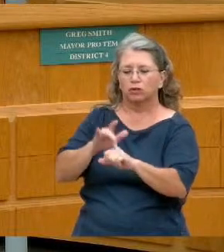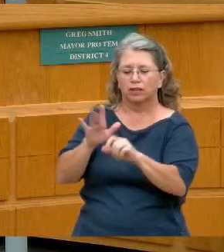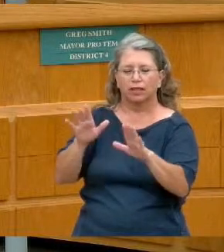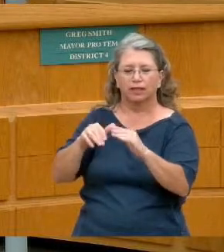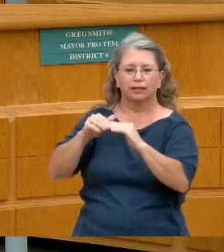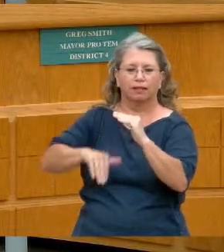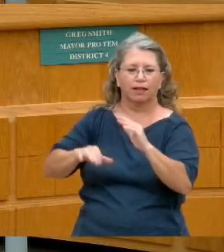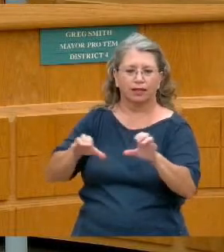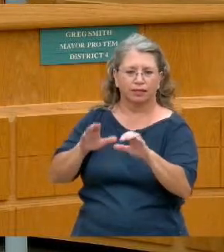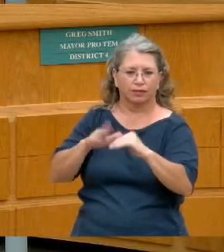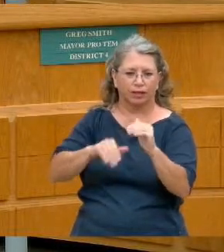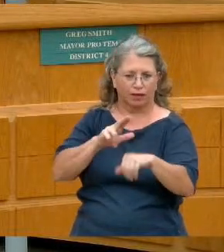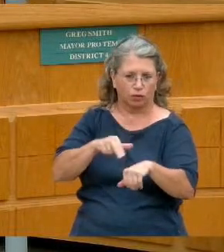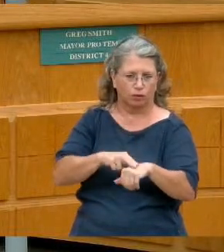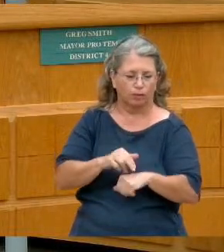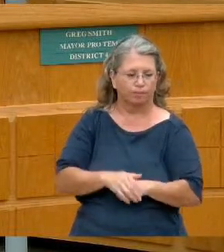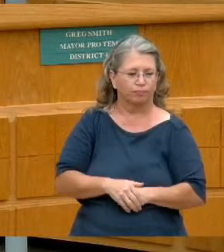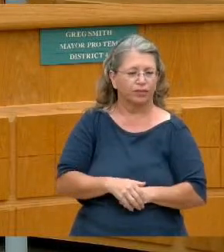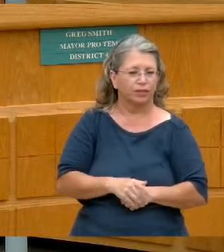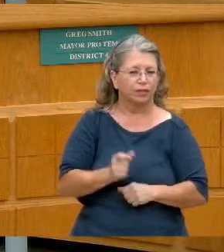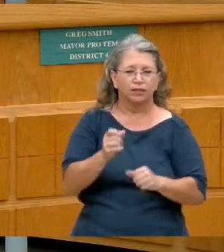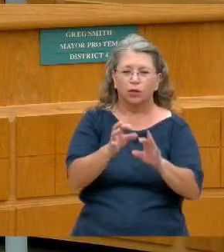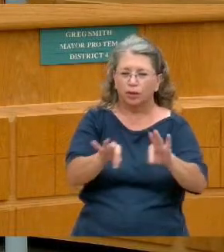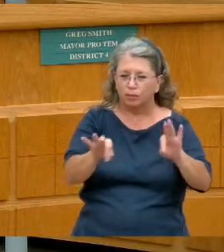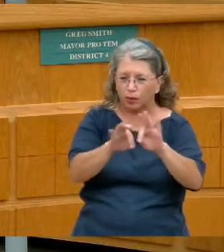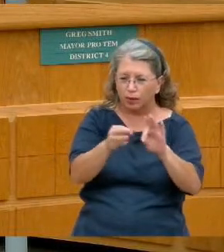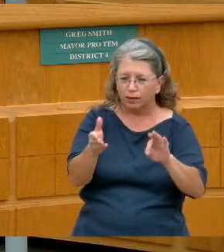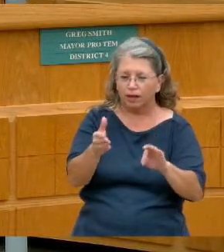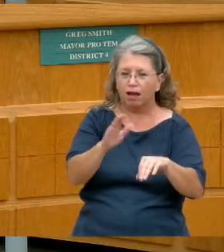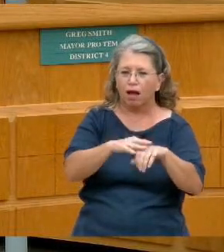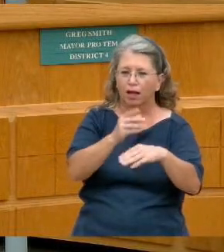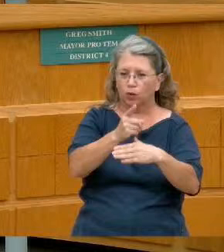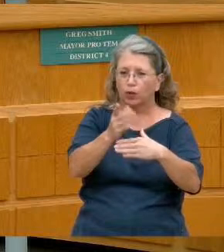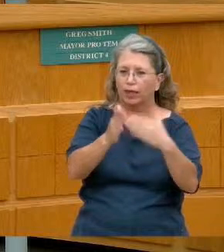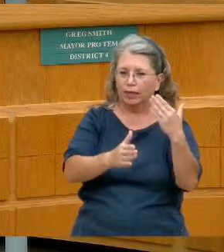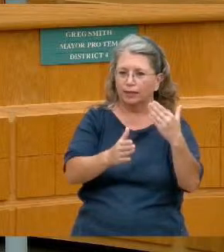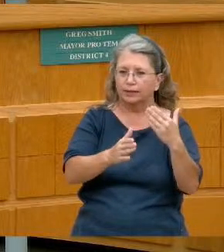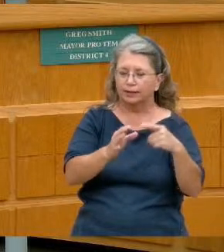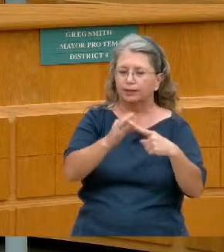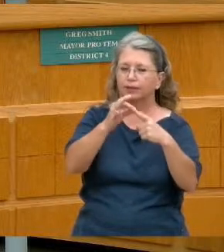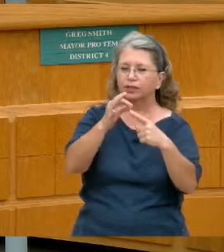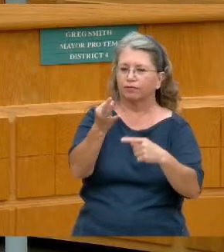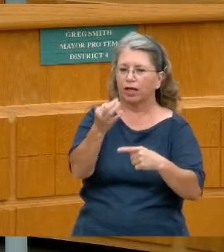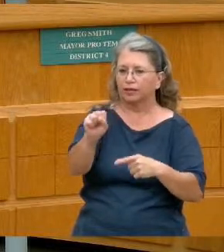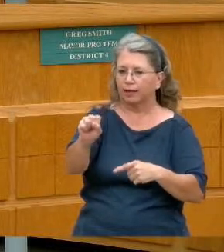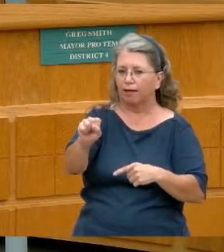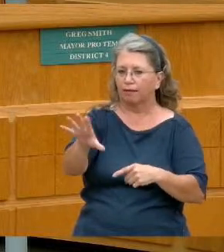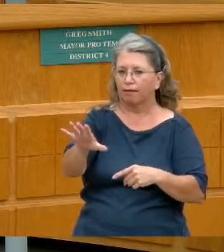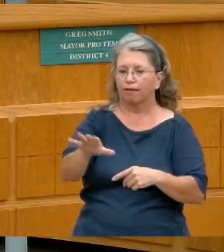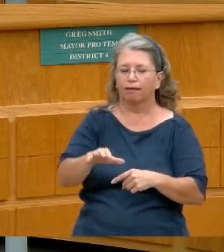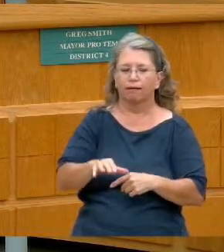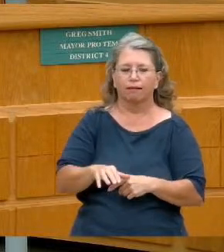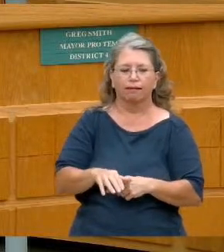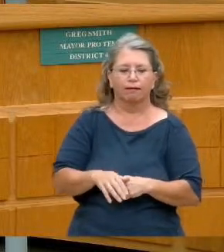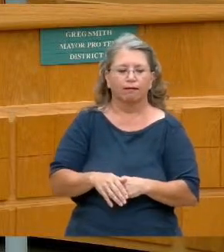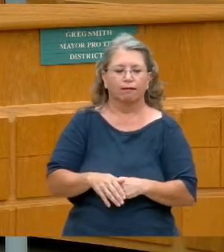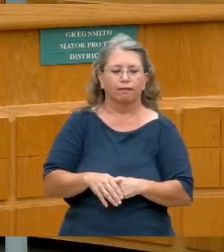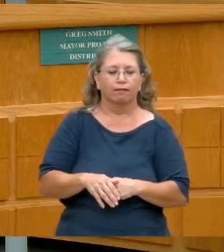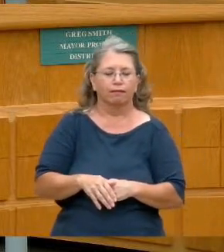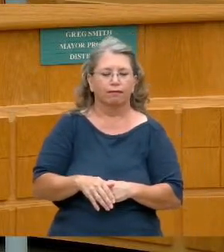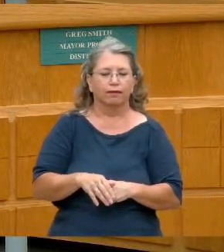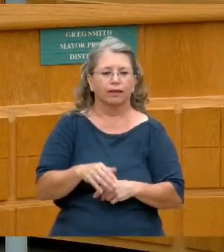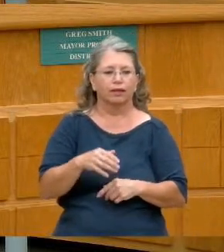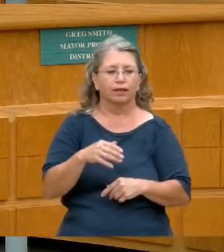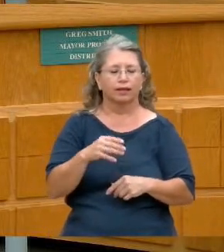than normal. So the key thing is that on the weekends, especially Friday and Saturday, not so much Sunday, we're back